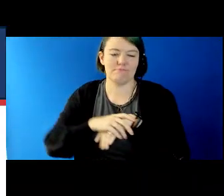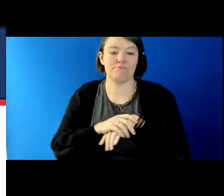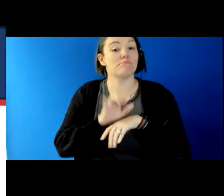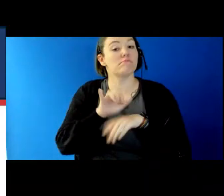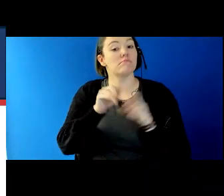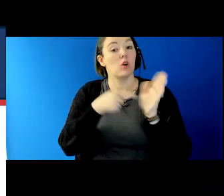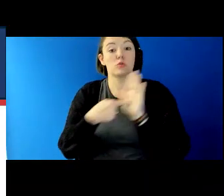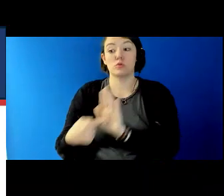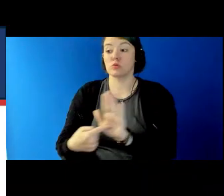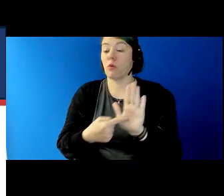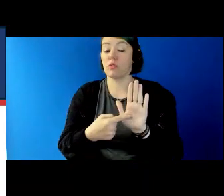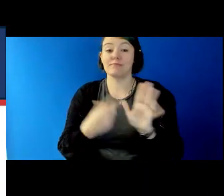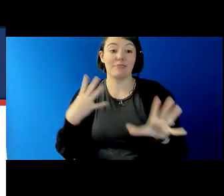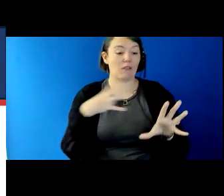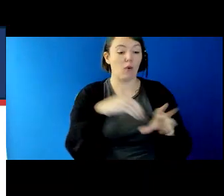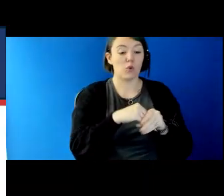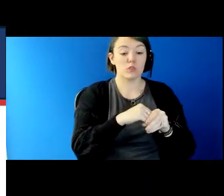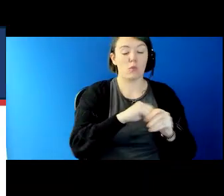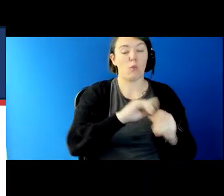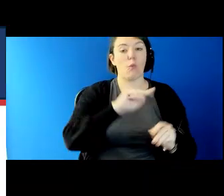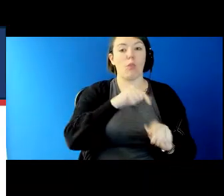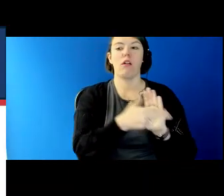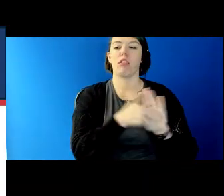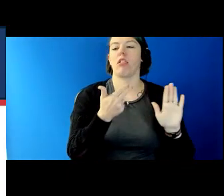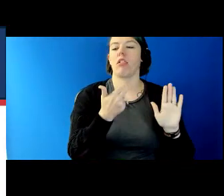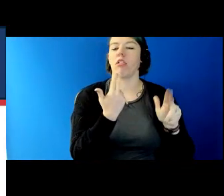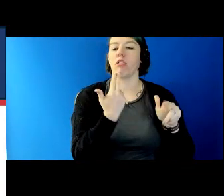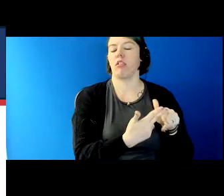inclusion isn't just a term, it's a practice.